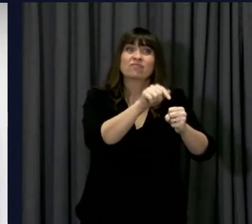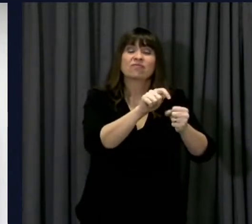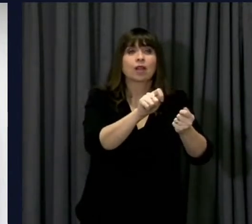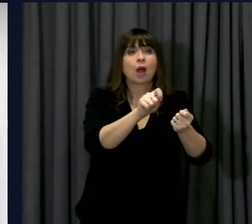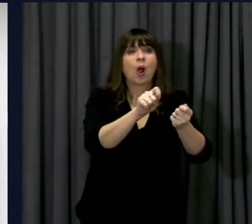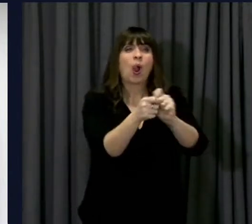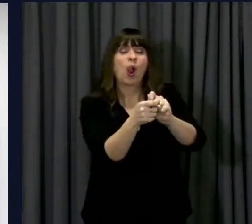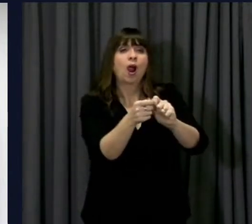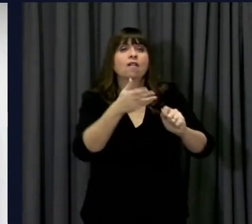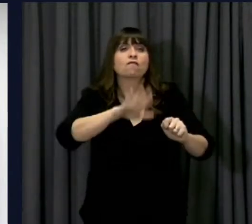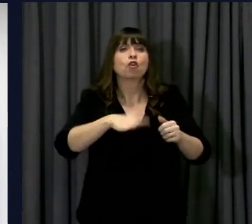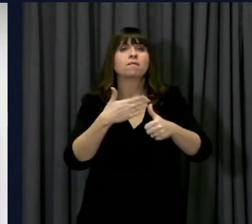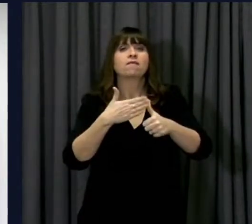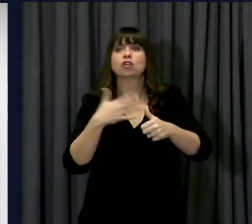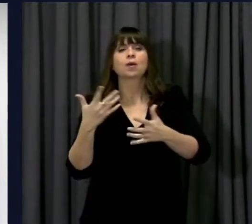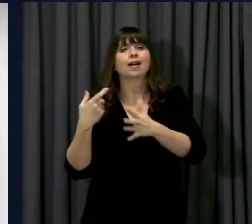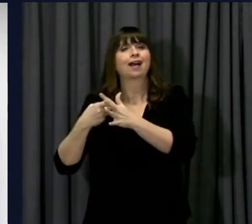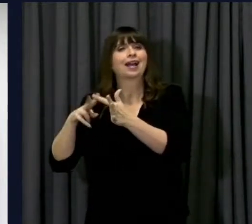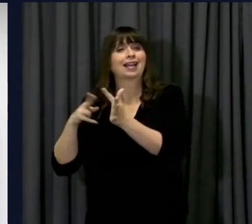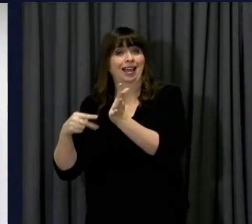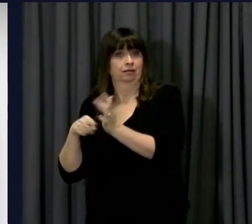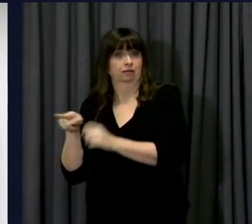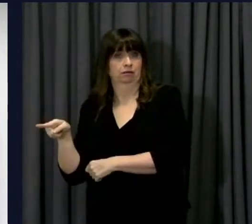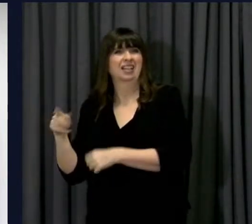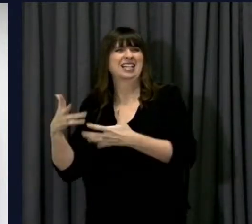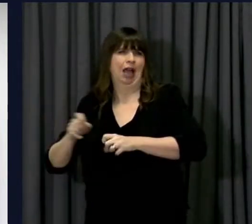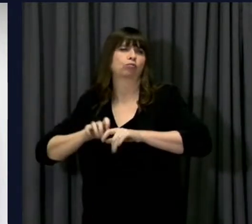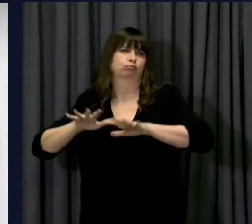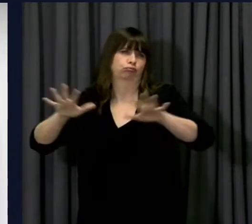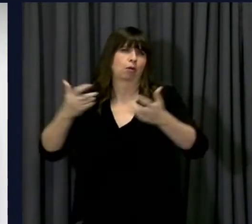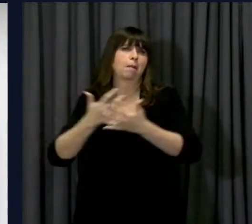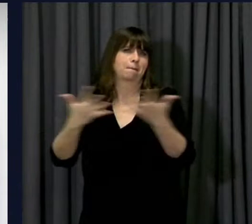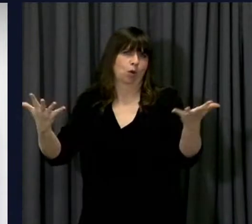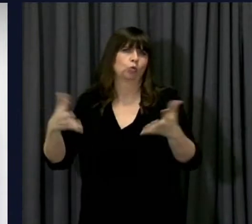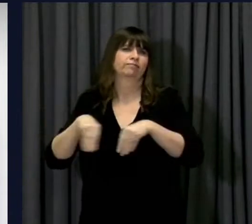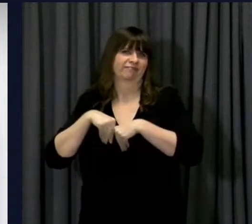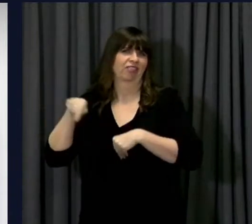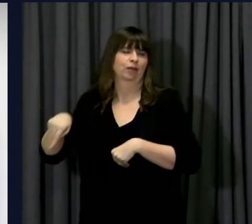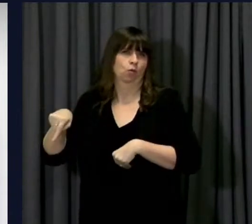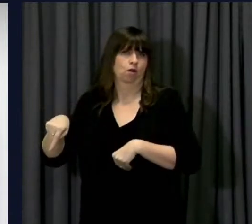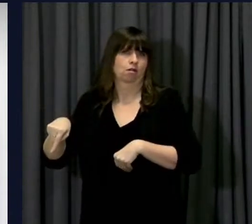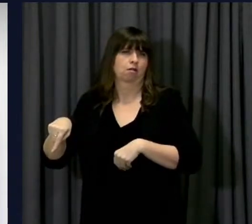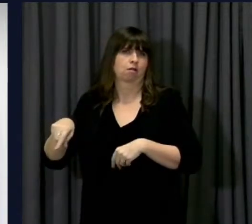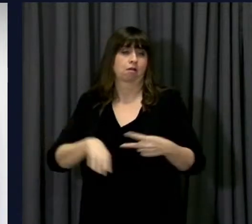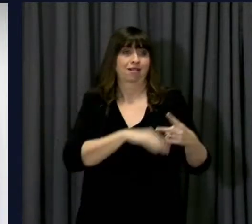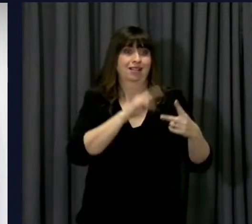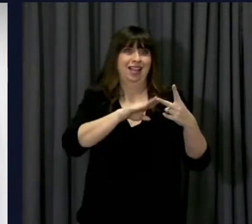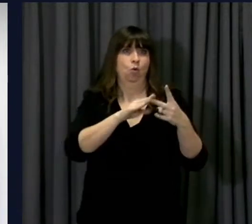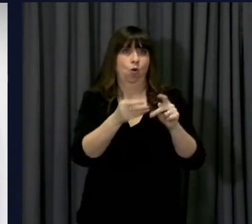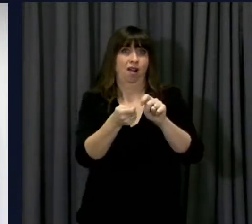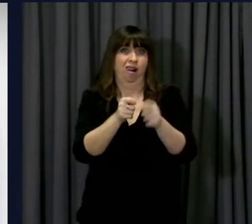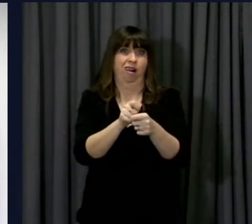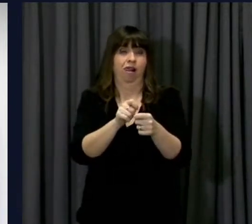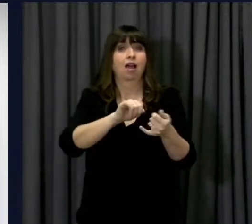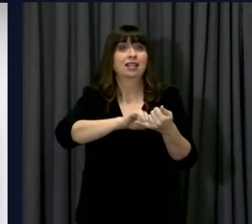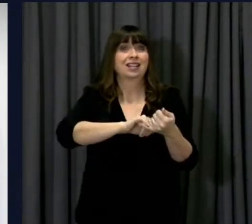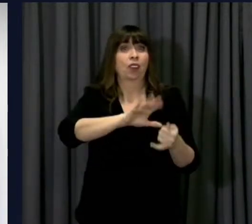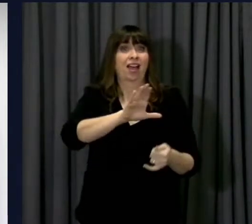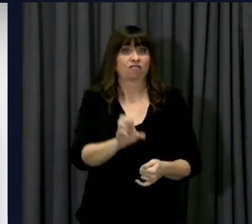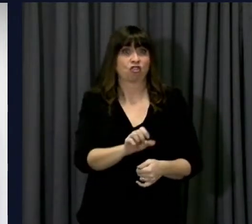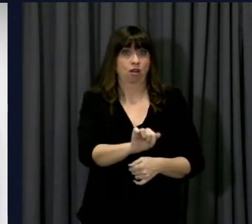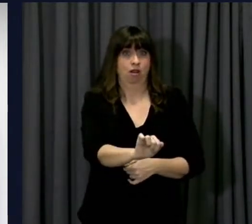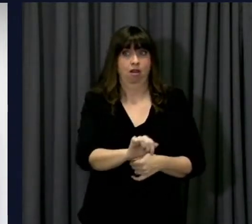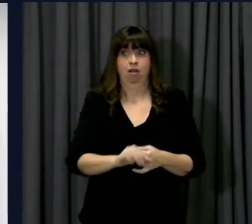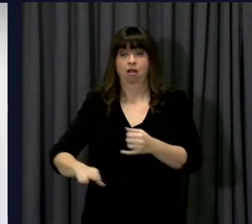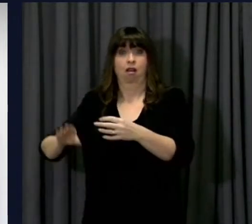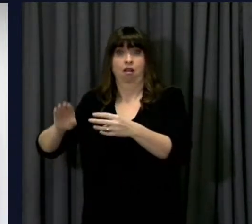strain, which has quickly become the dominant form of coronavirus here in Wales, and now the South African and the 2 Brazilian variants,